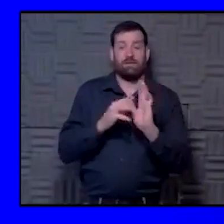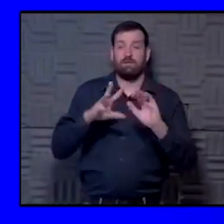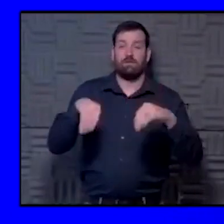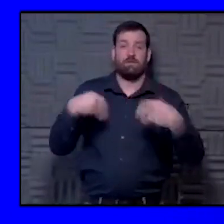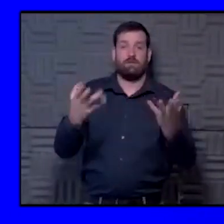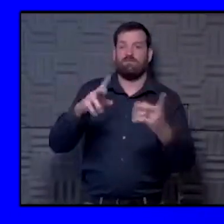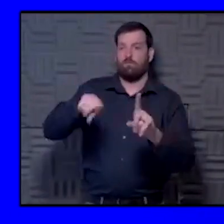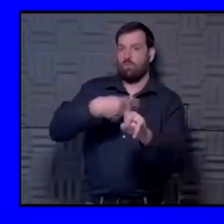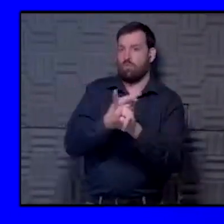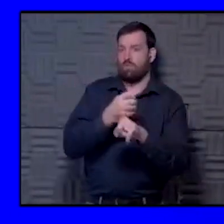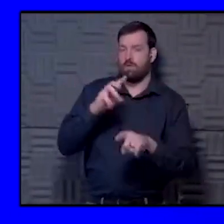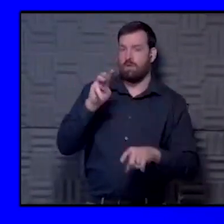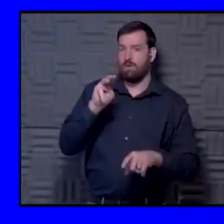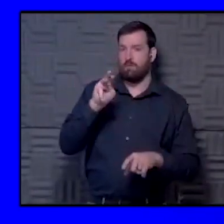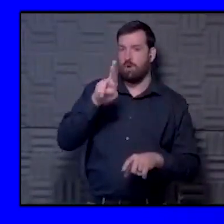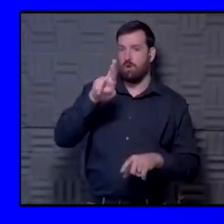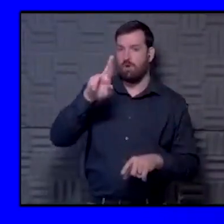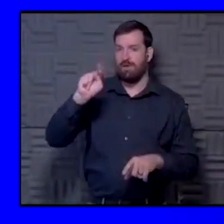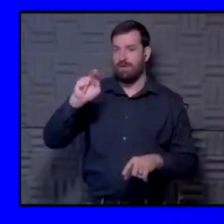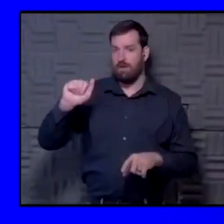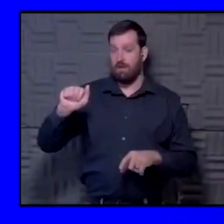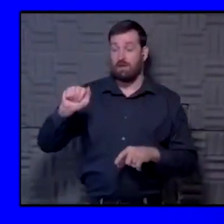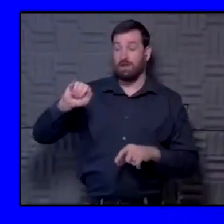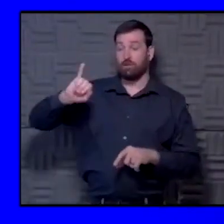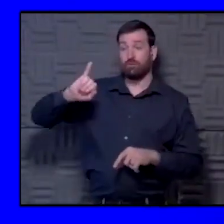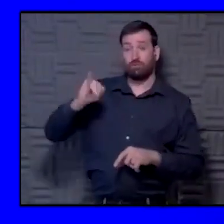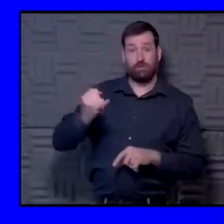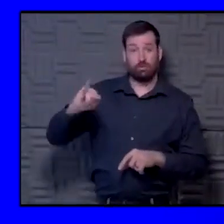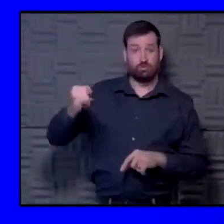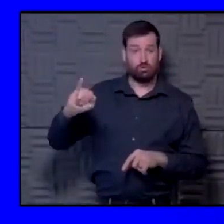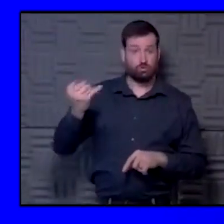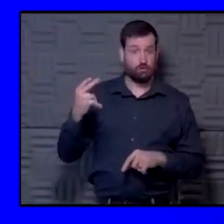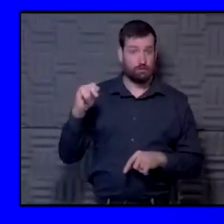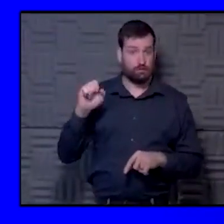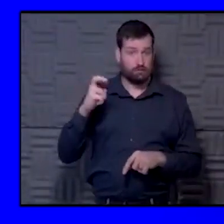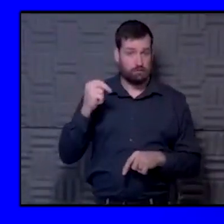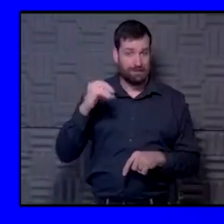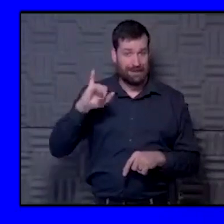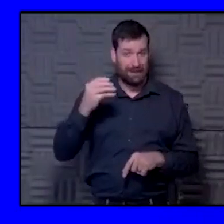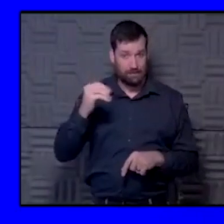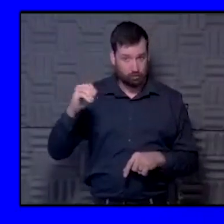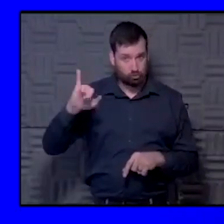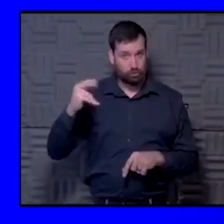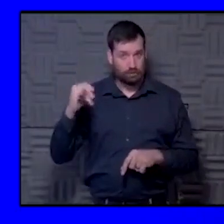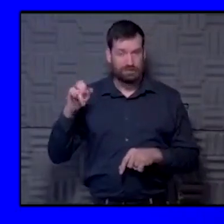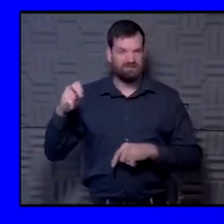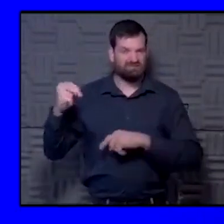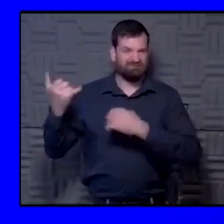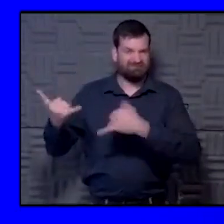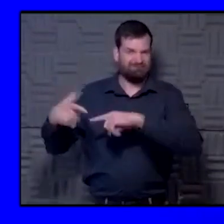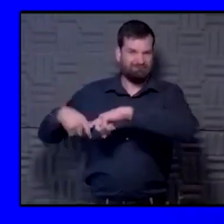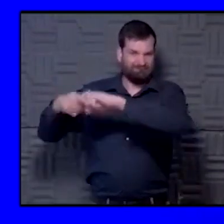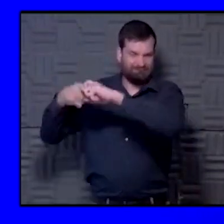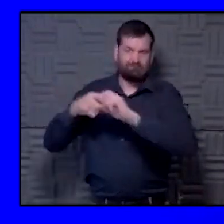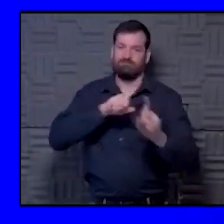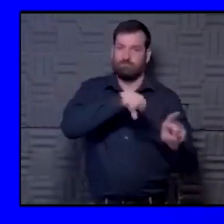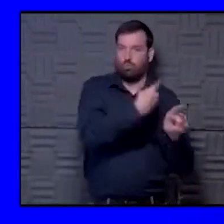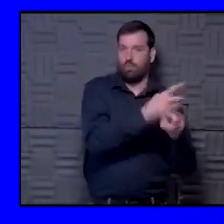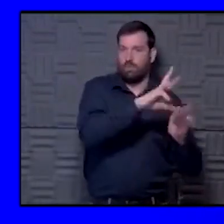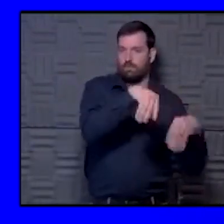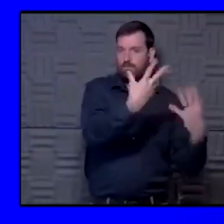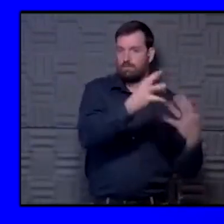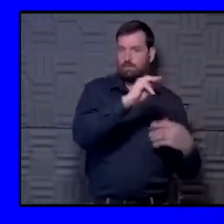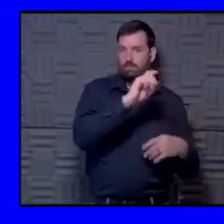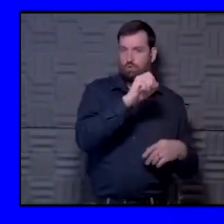mRNA vaccines. The Johnson & Johnson is still on pause, so we know that these vaccines also have very good efficacy against